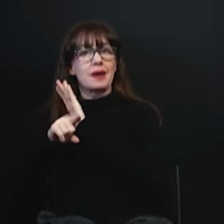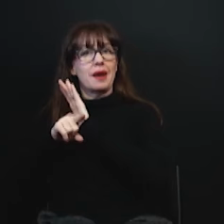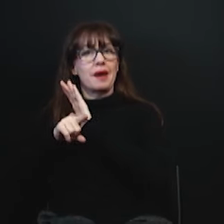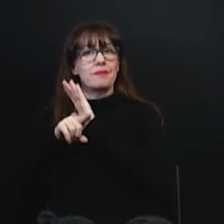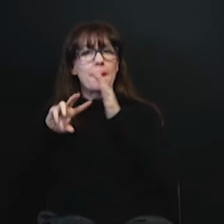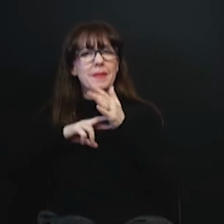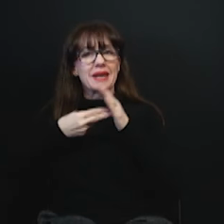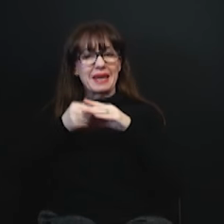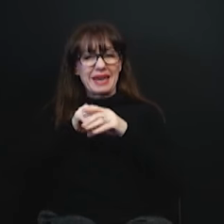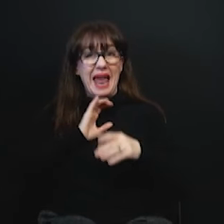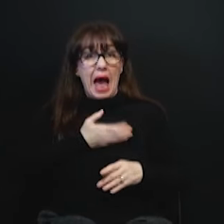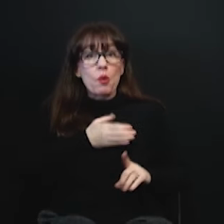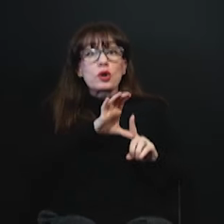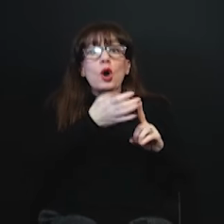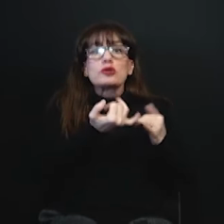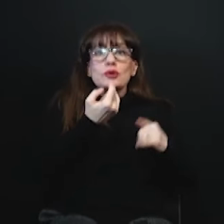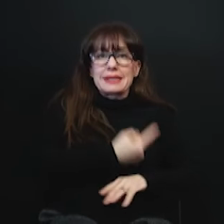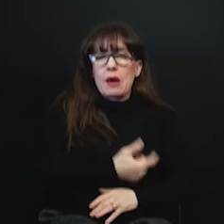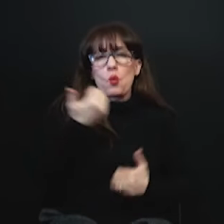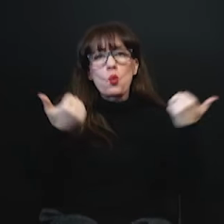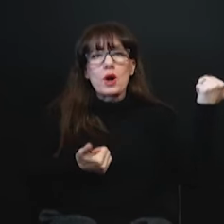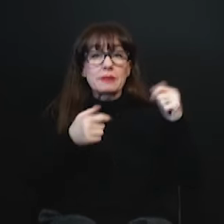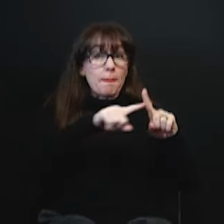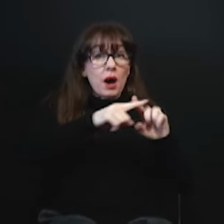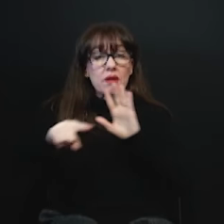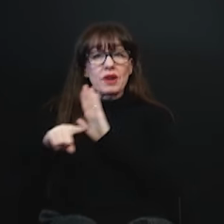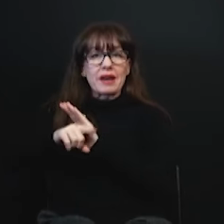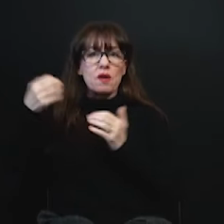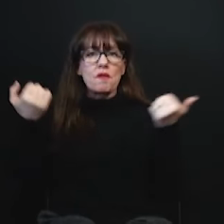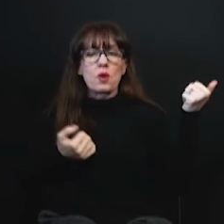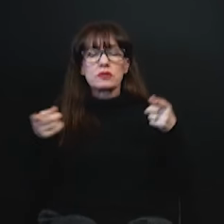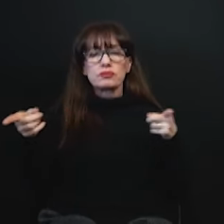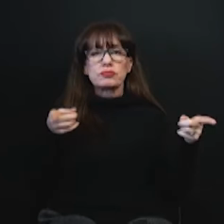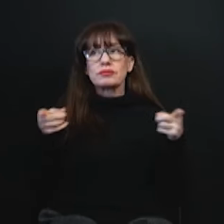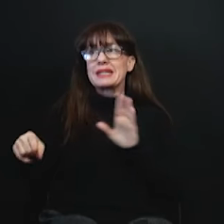connotation in our culture today? What do you think?